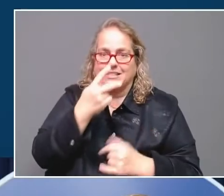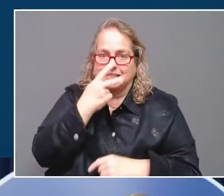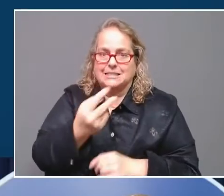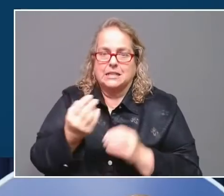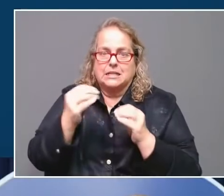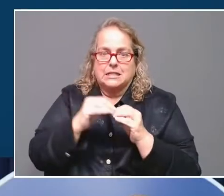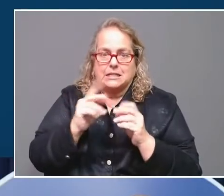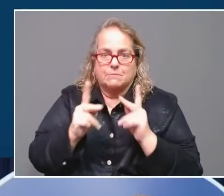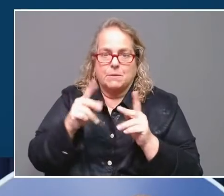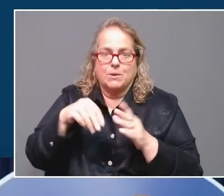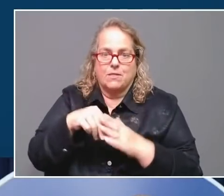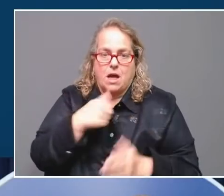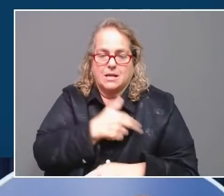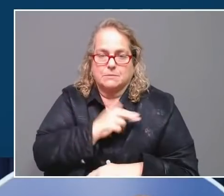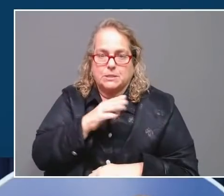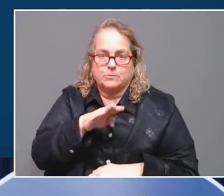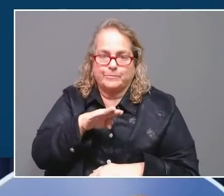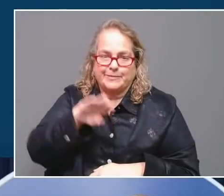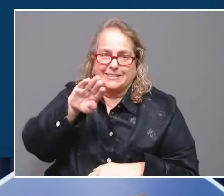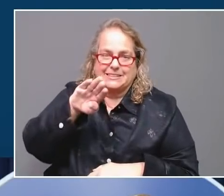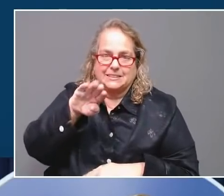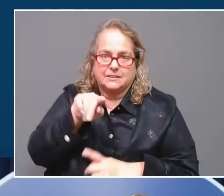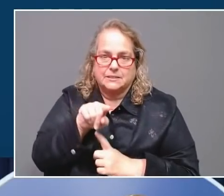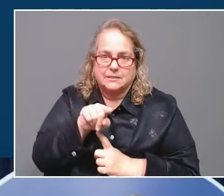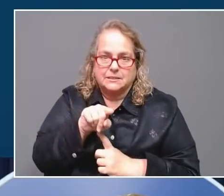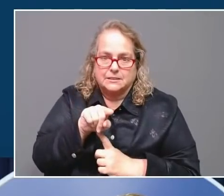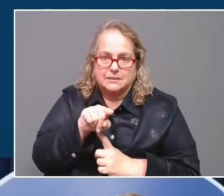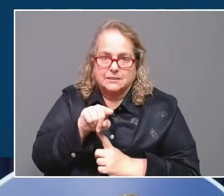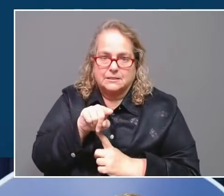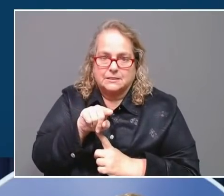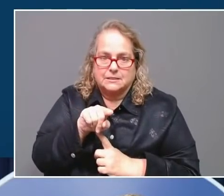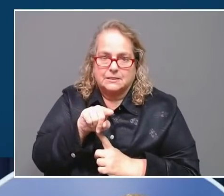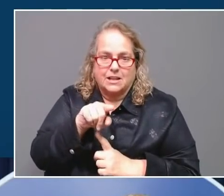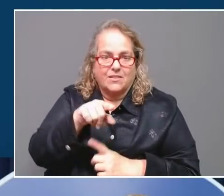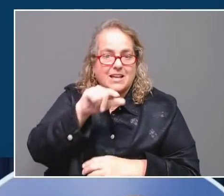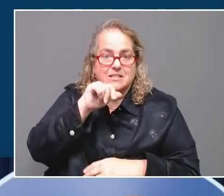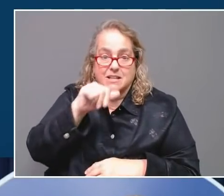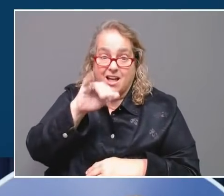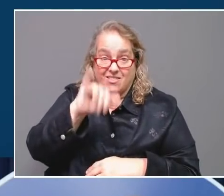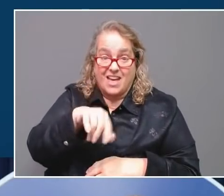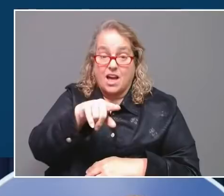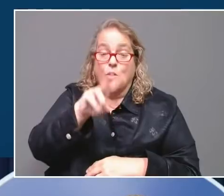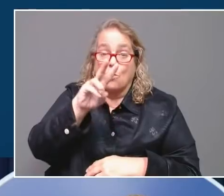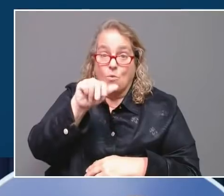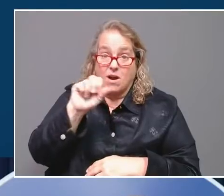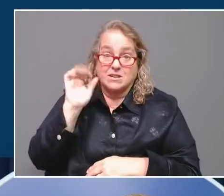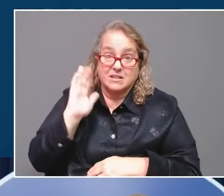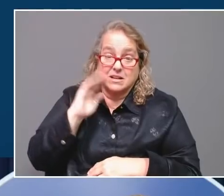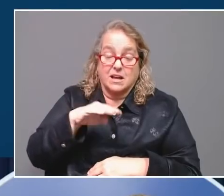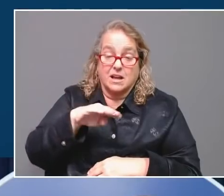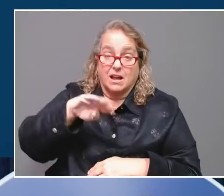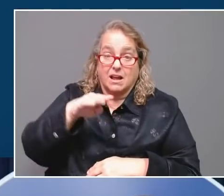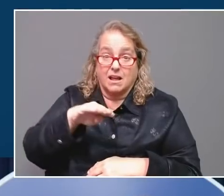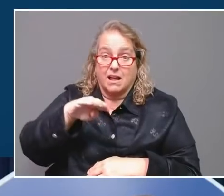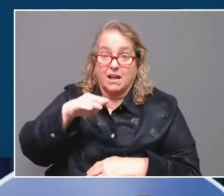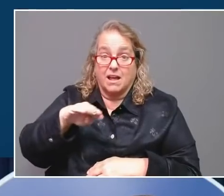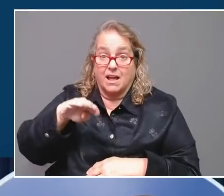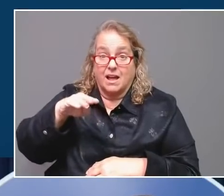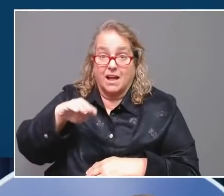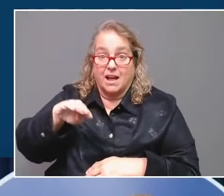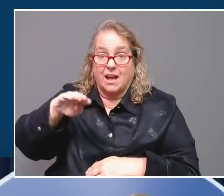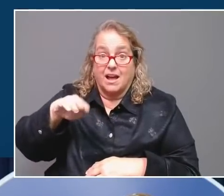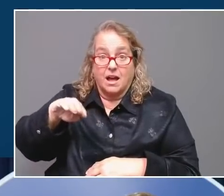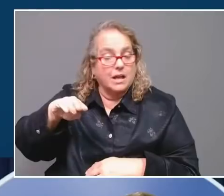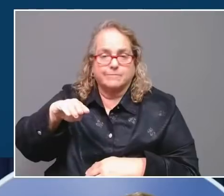hospitalizations. That's not the plateau going up and down. It could be temporary, but at the moment, certainly